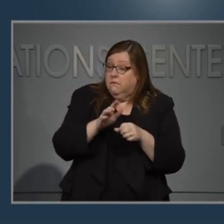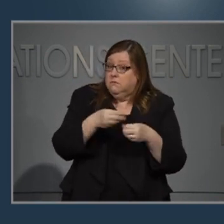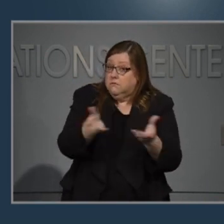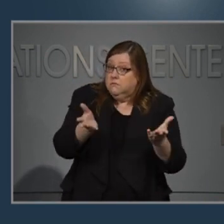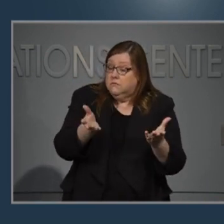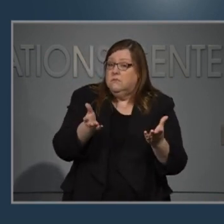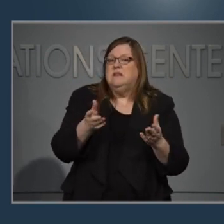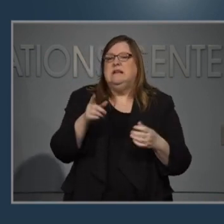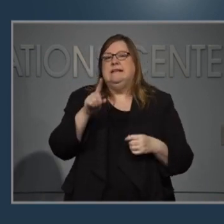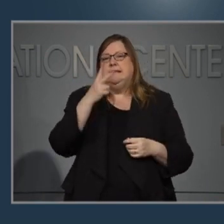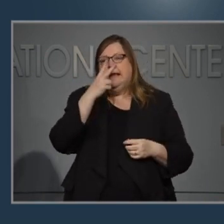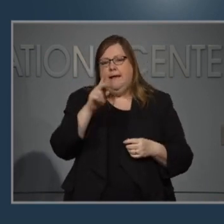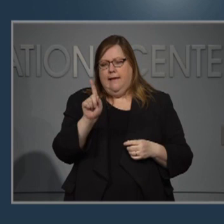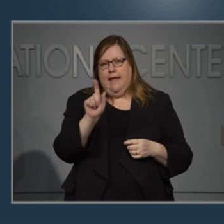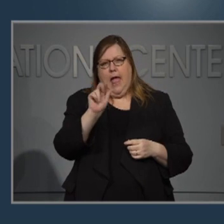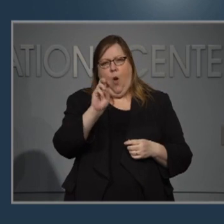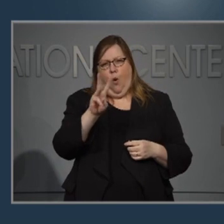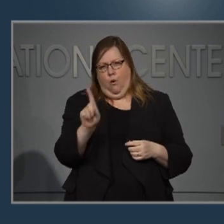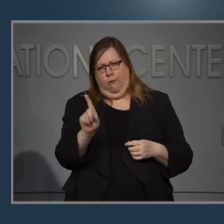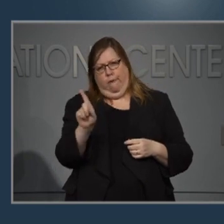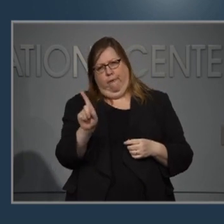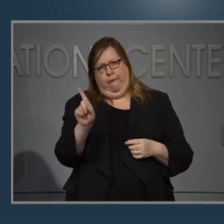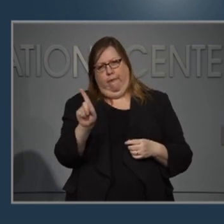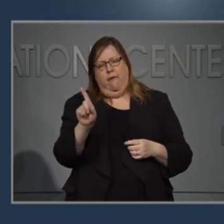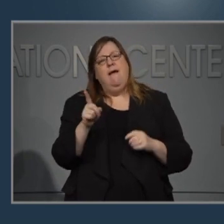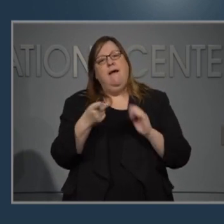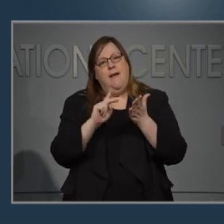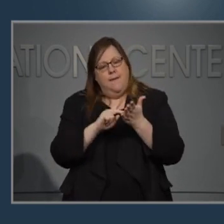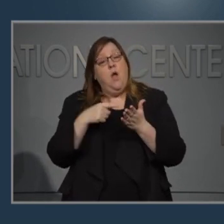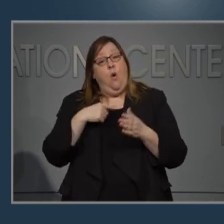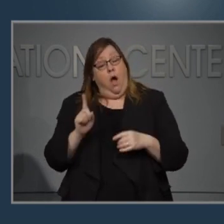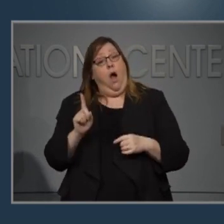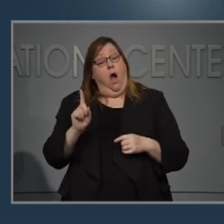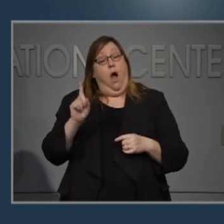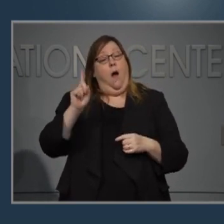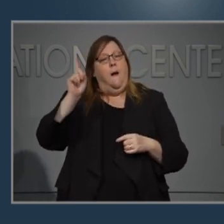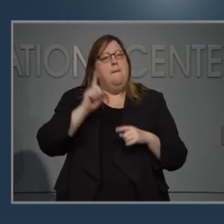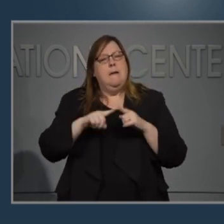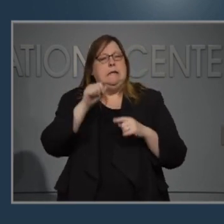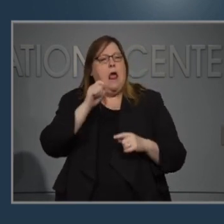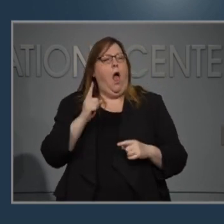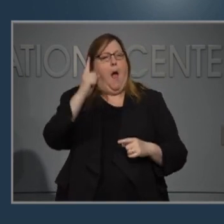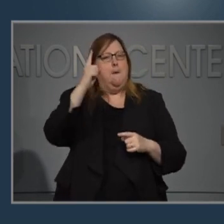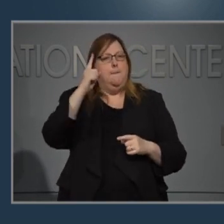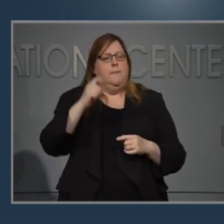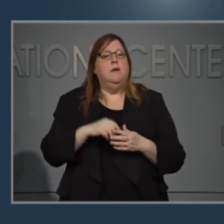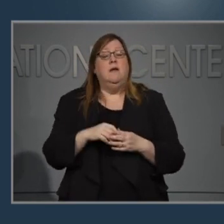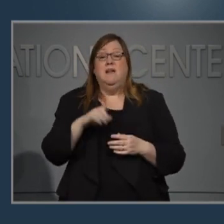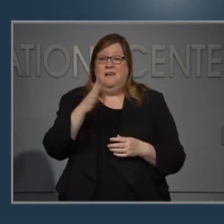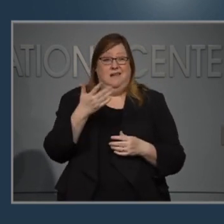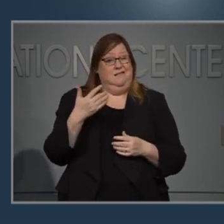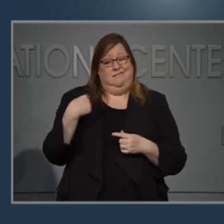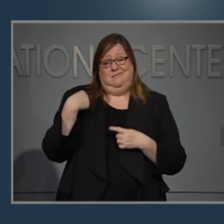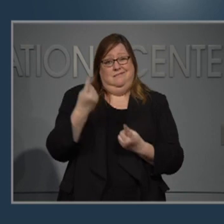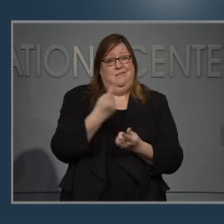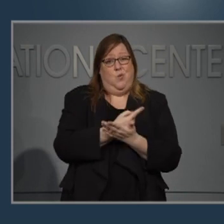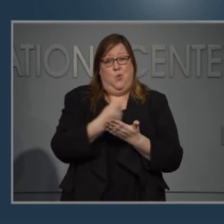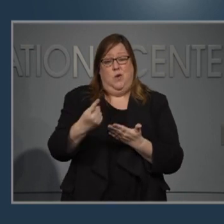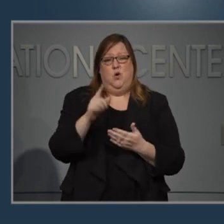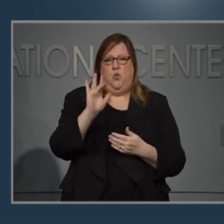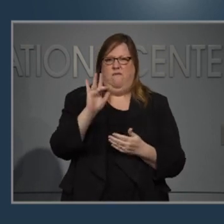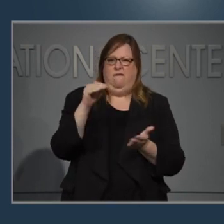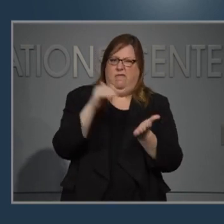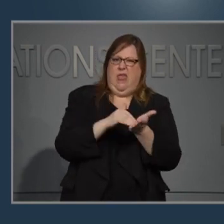the past week, we've averaged about 25,000 tests a day, which is a huge amount of testing, and that's very